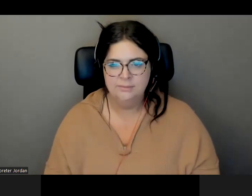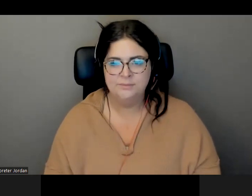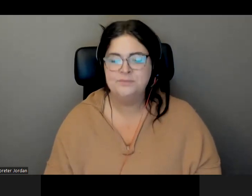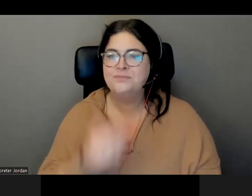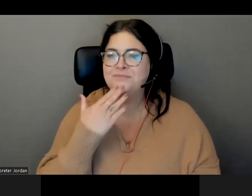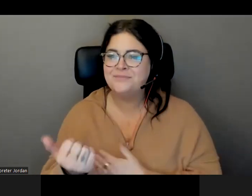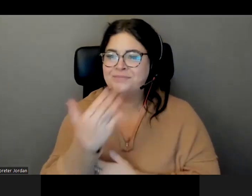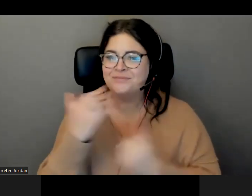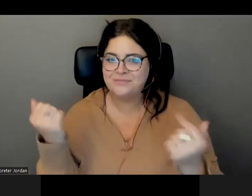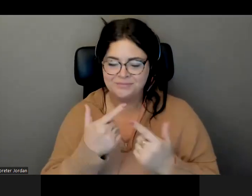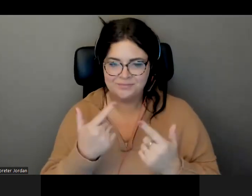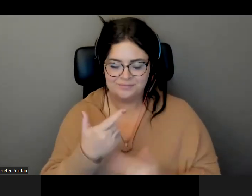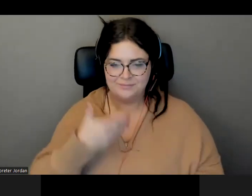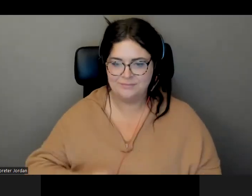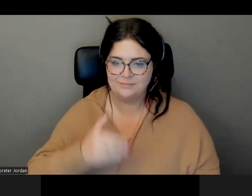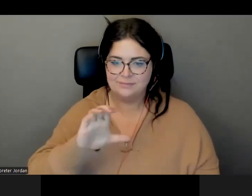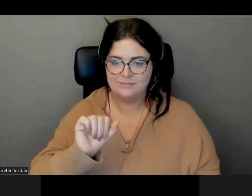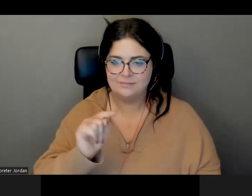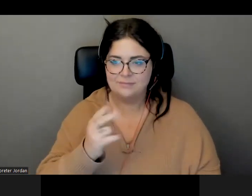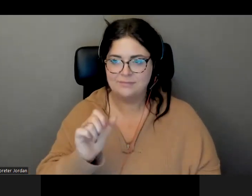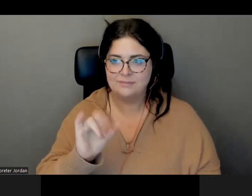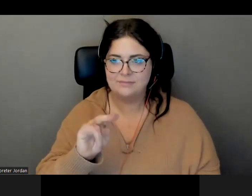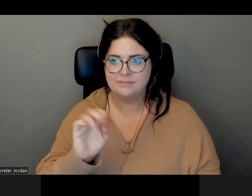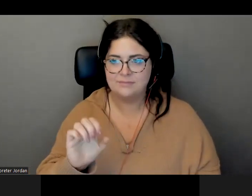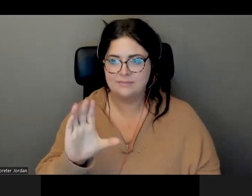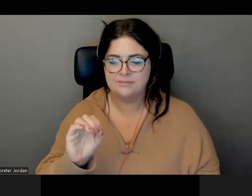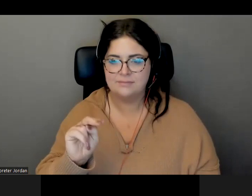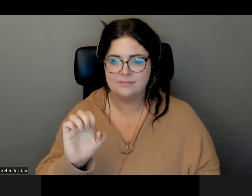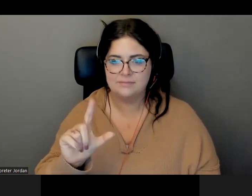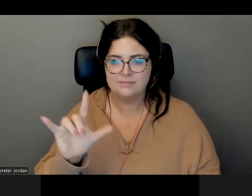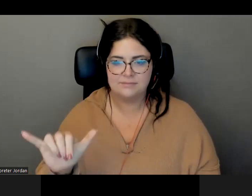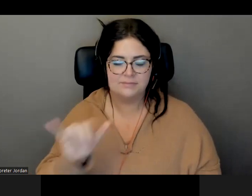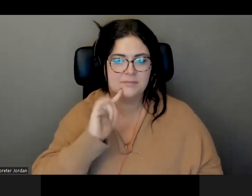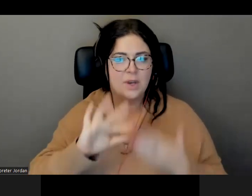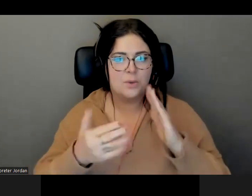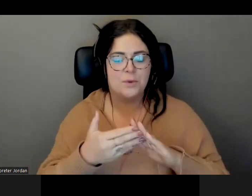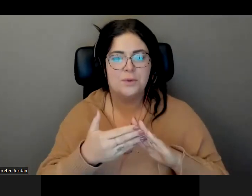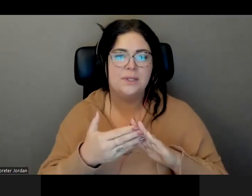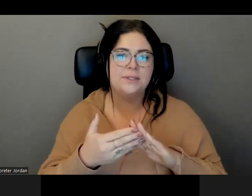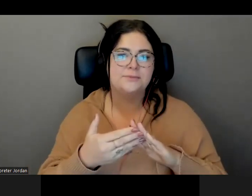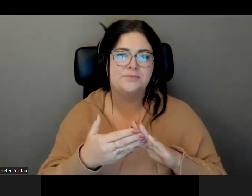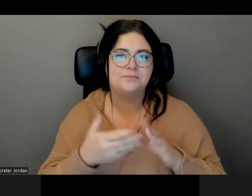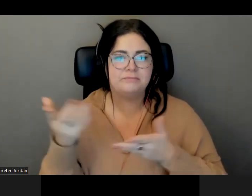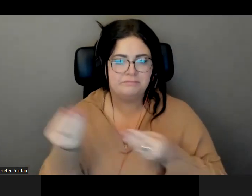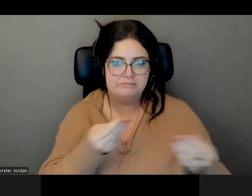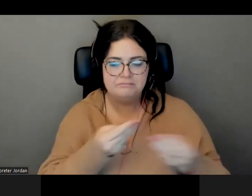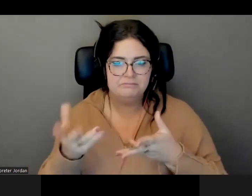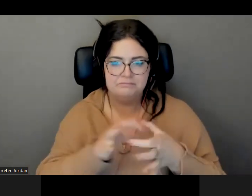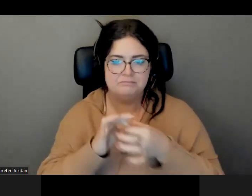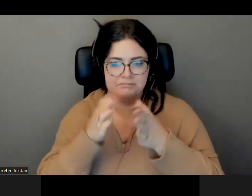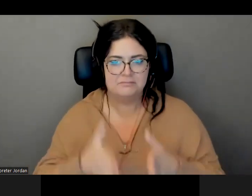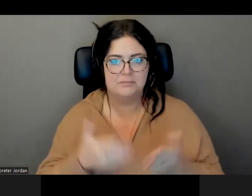Good morning, everybody. My name is Catherine Connolly, and I'm the Community Relations and Engagement Coordinator with Seniors NL.